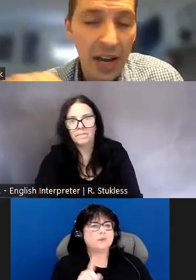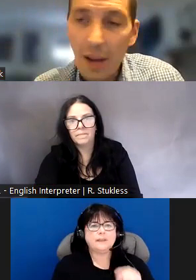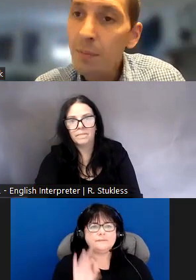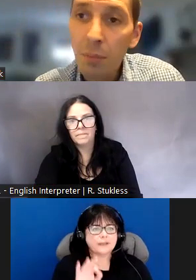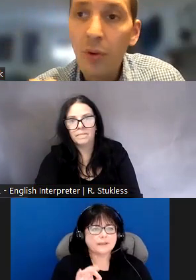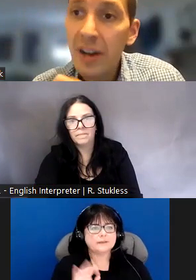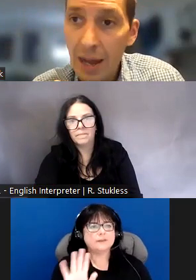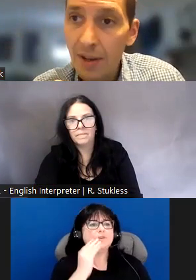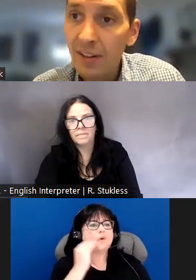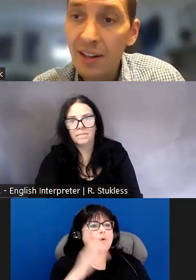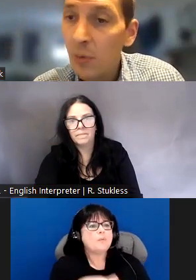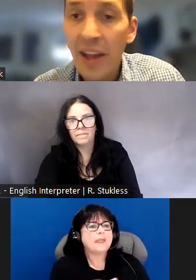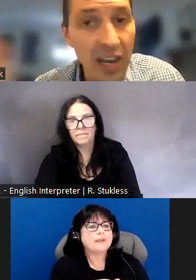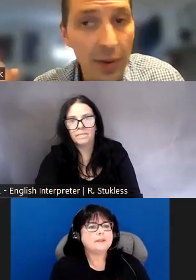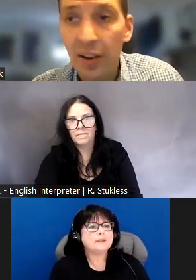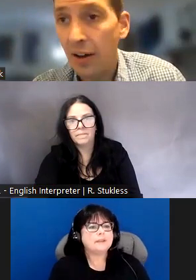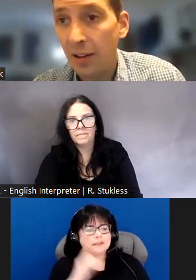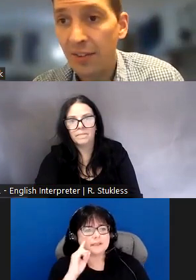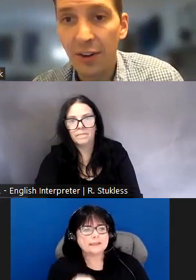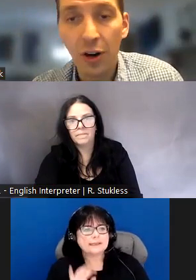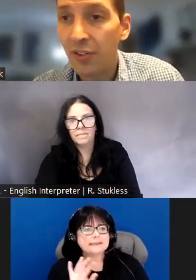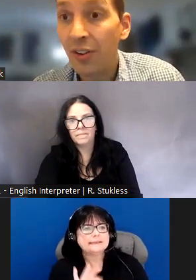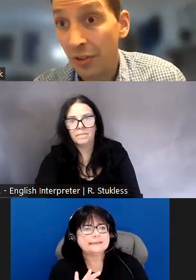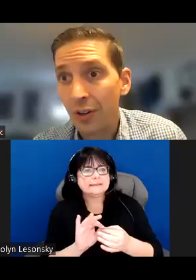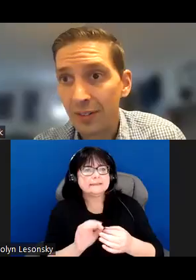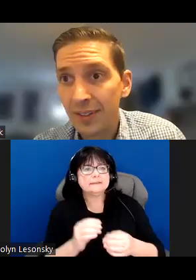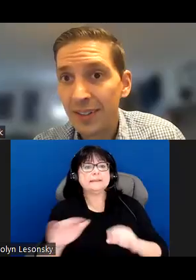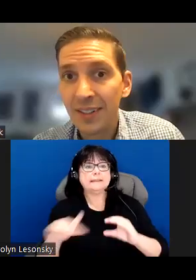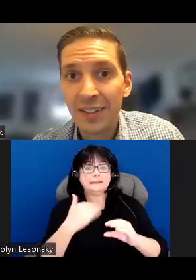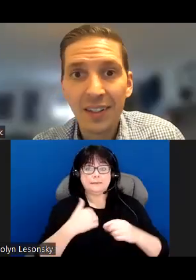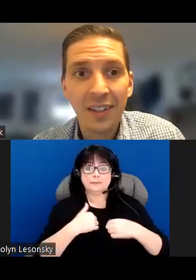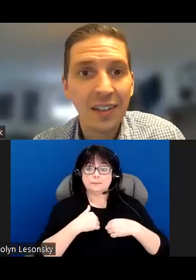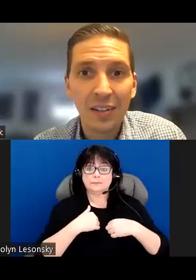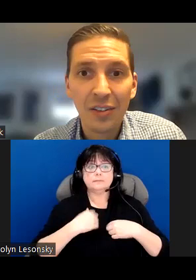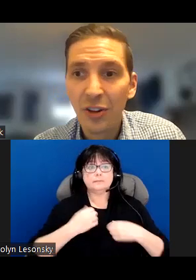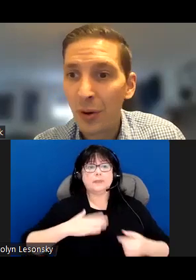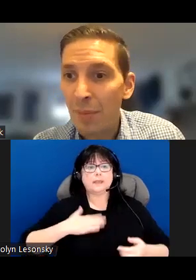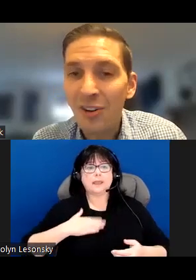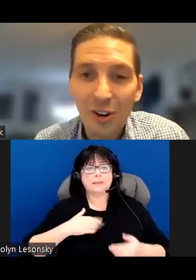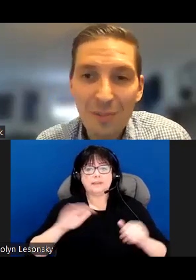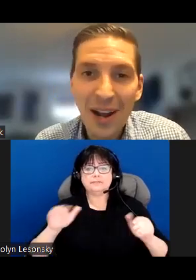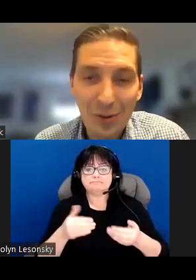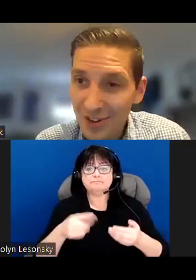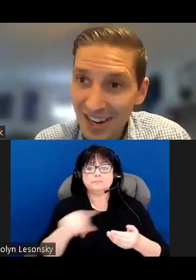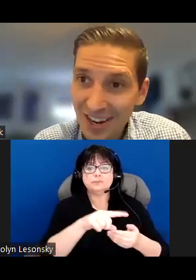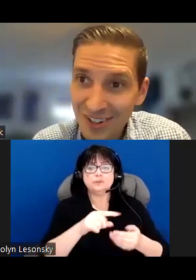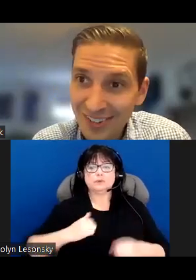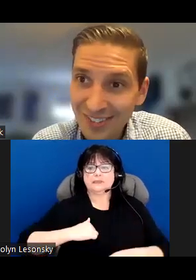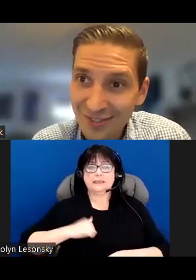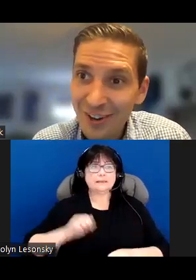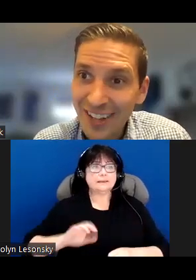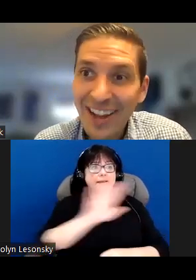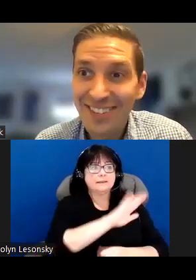directly. I'd be more than happy to connect you with any of my colleagues across the country. So I'm going to turn it back over to